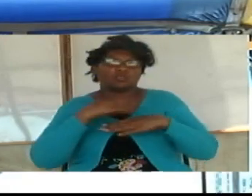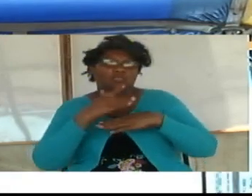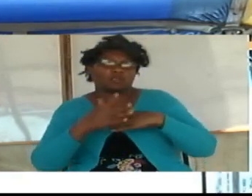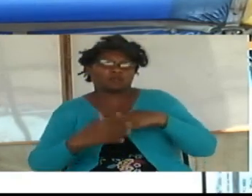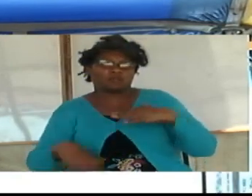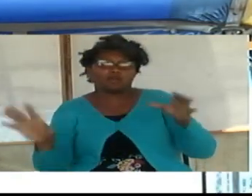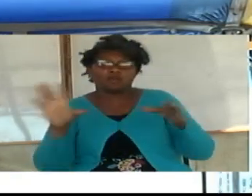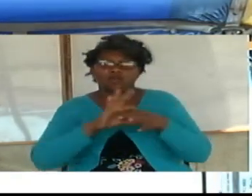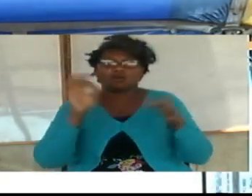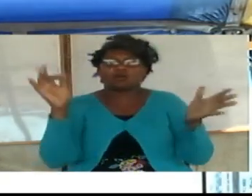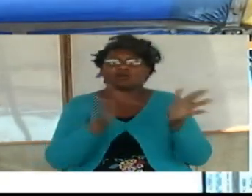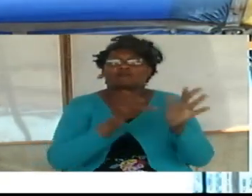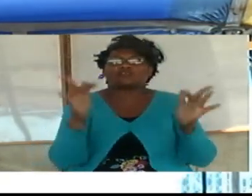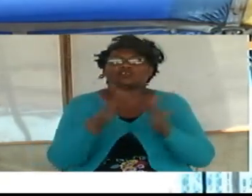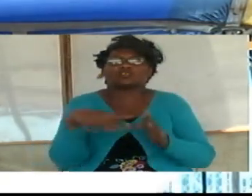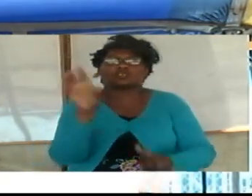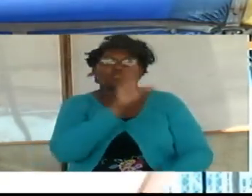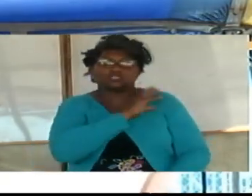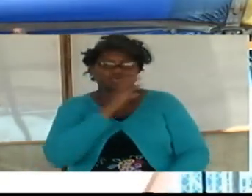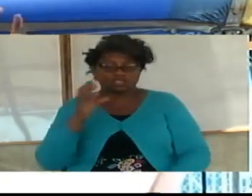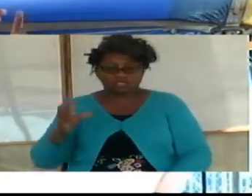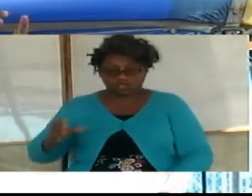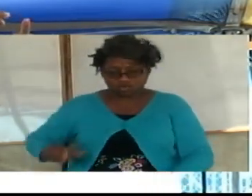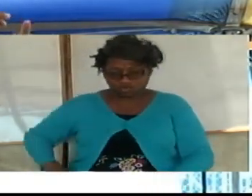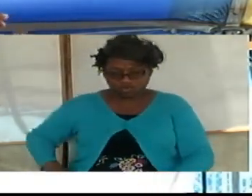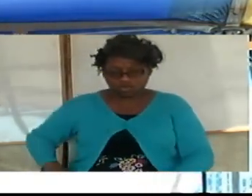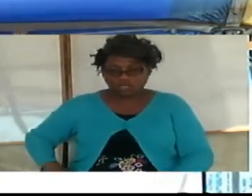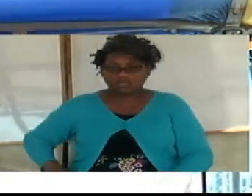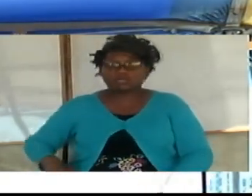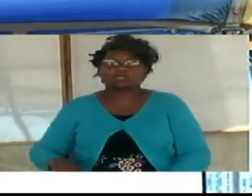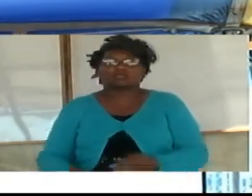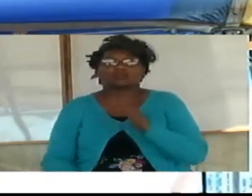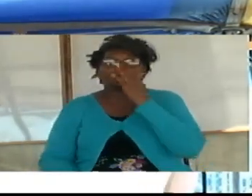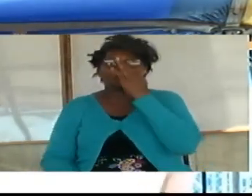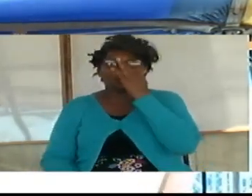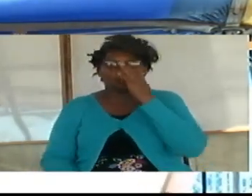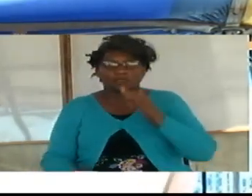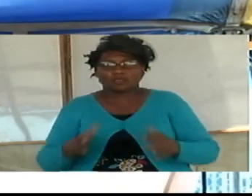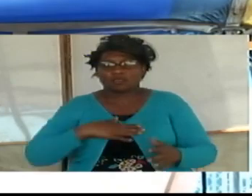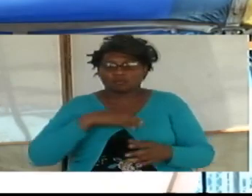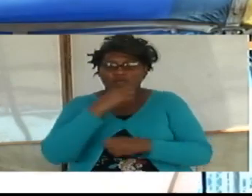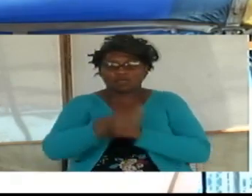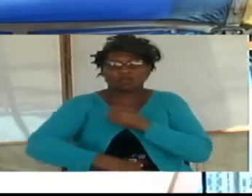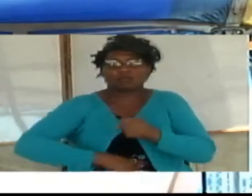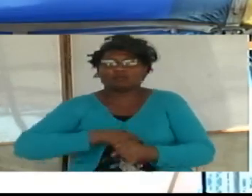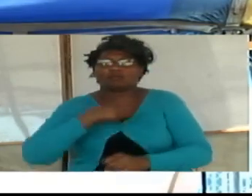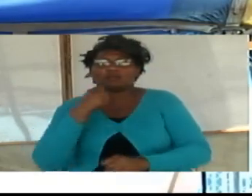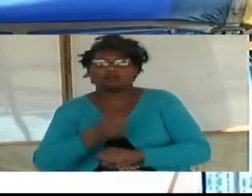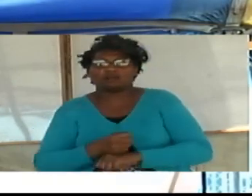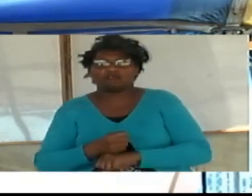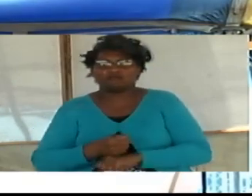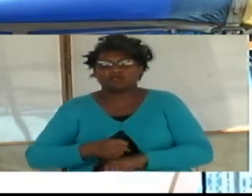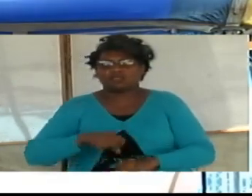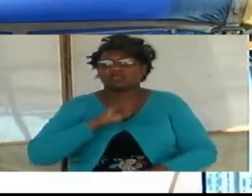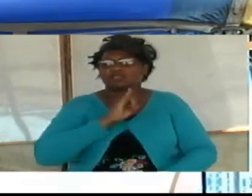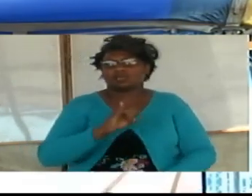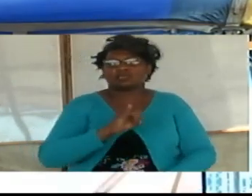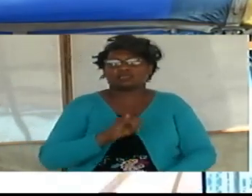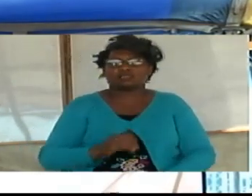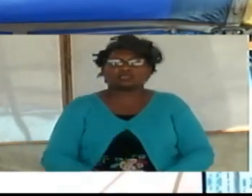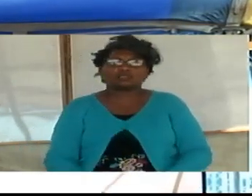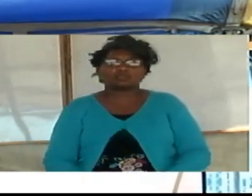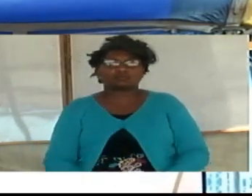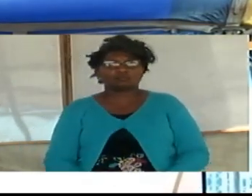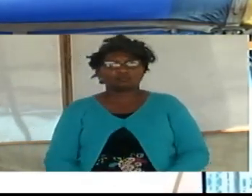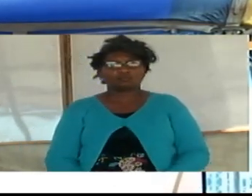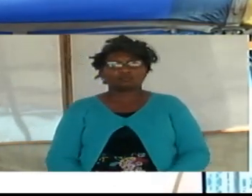All in Jesus Christ. That's where my confidence is. And as we close this morning, I want us